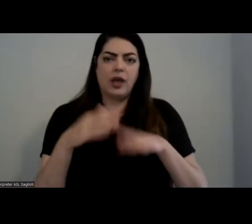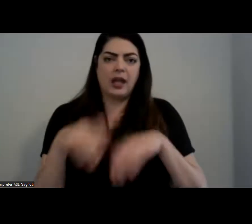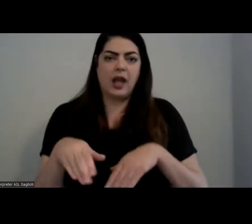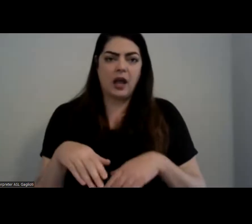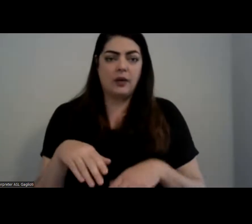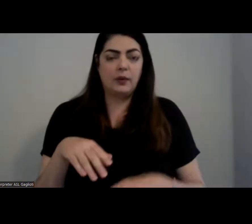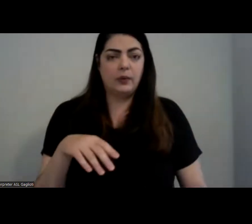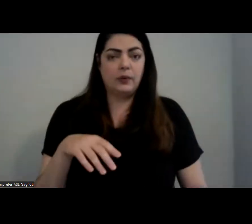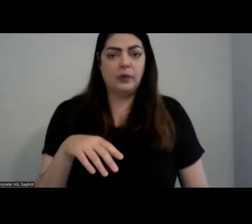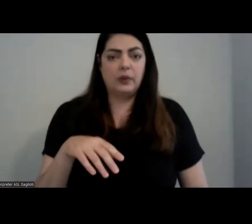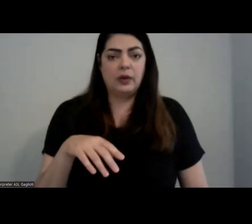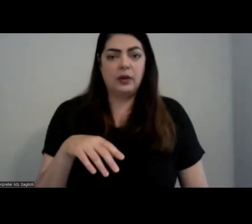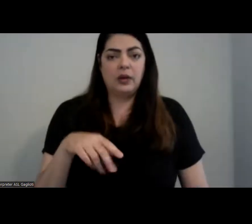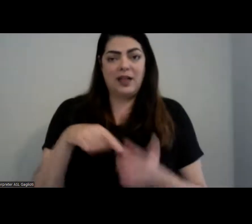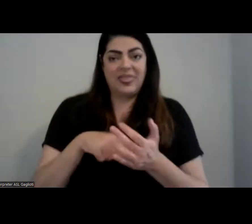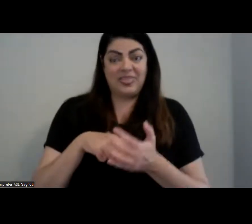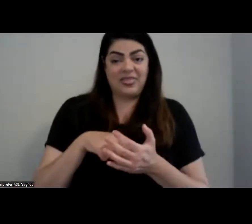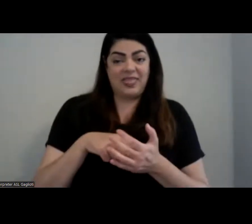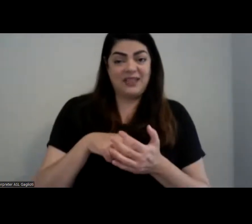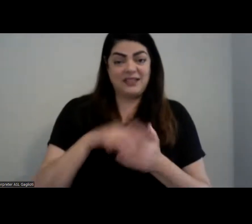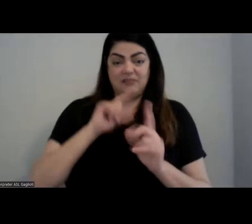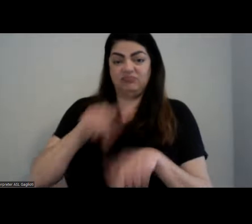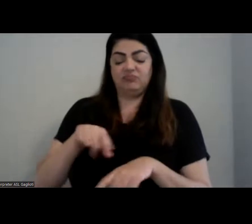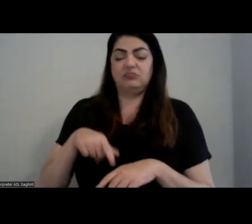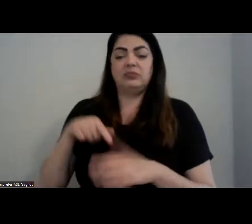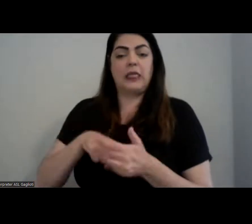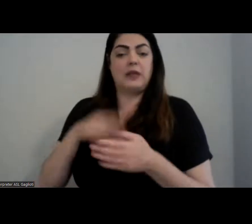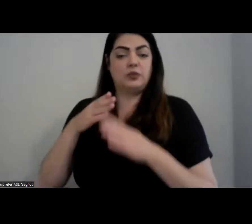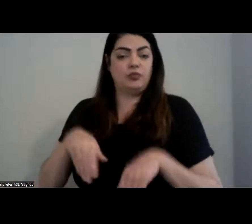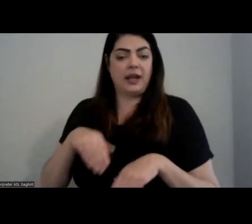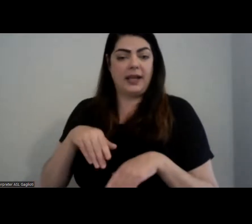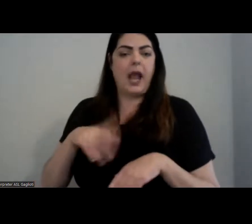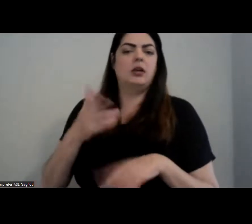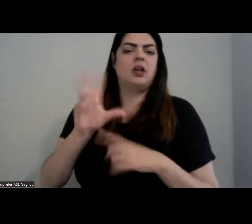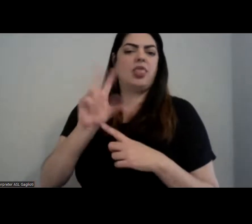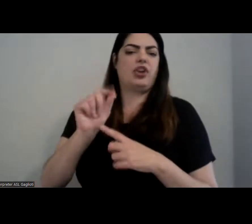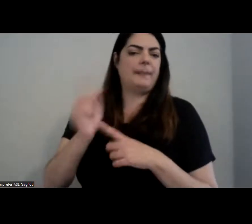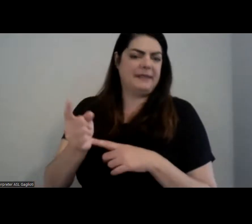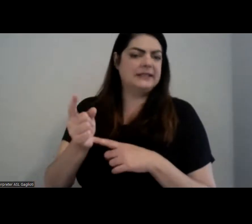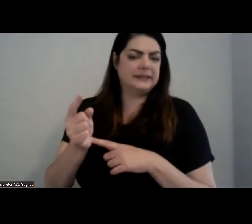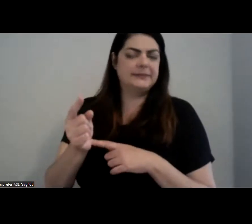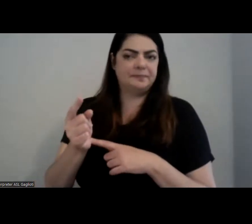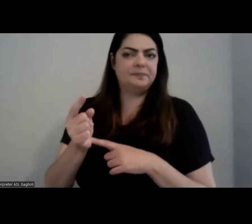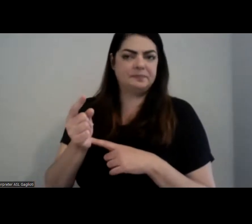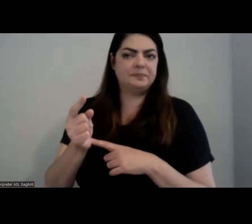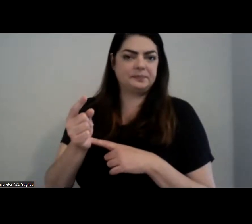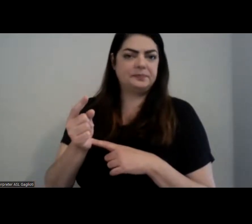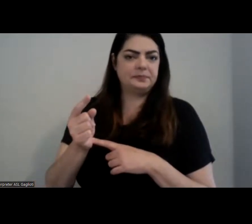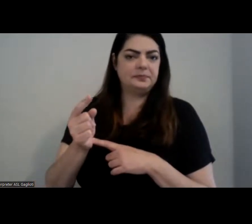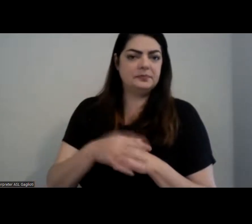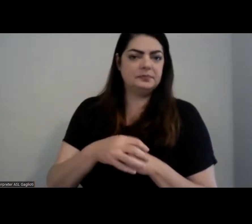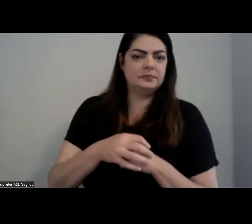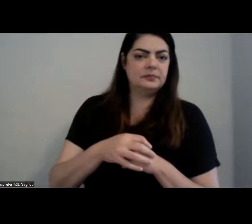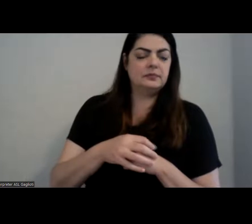So for this breakout session, we have 30 minutes. 30 minutes. All right, thank you. Okay.